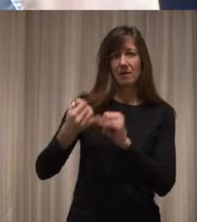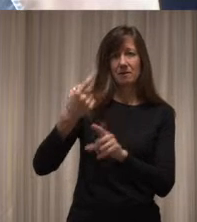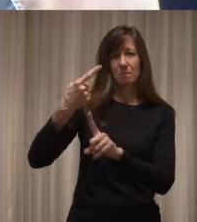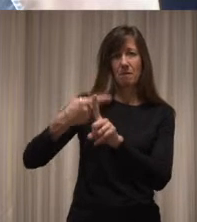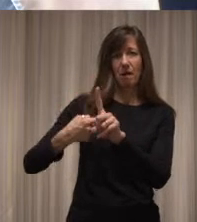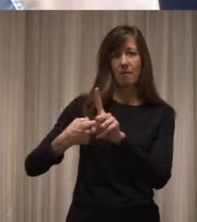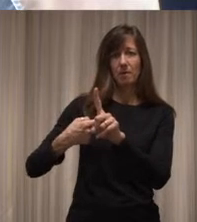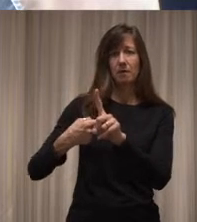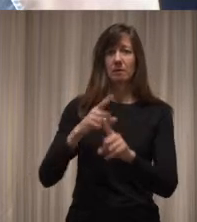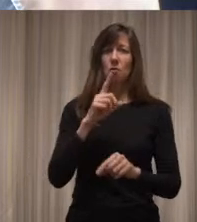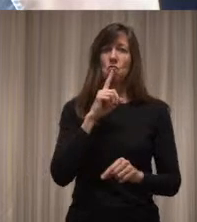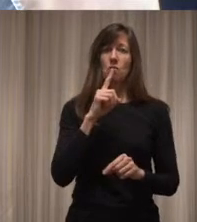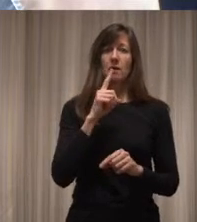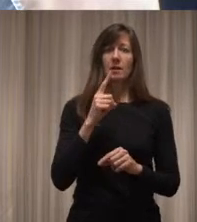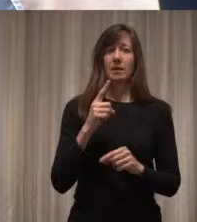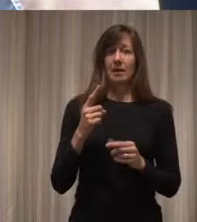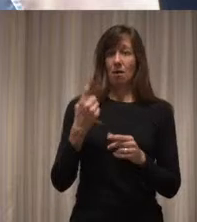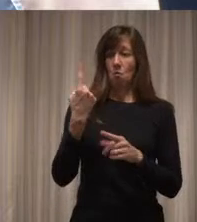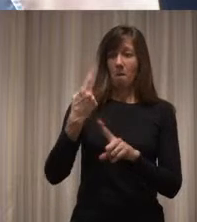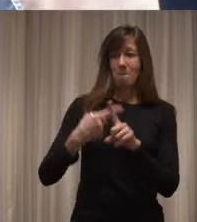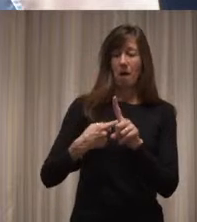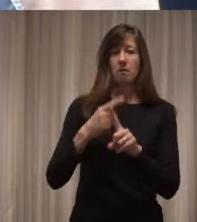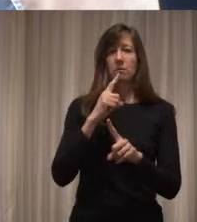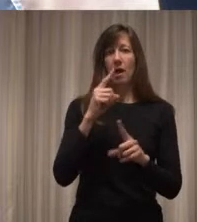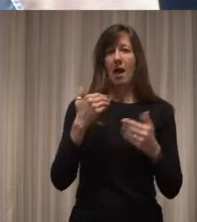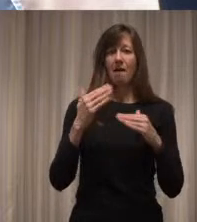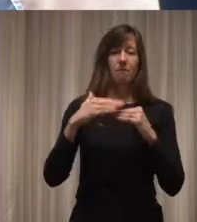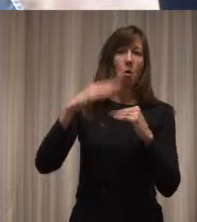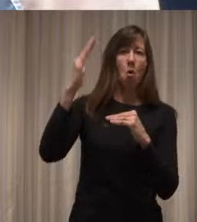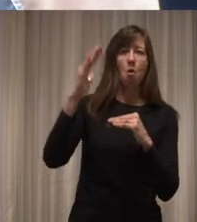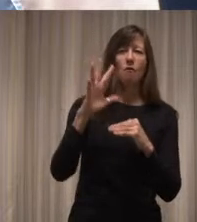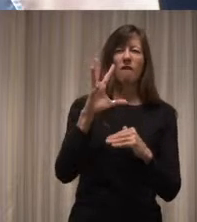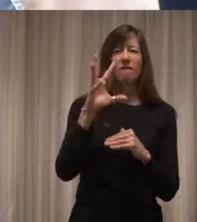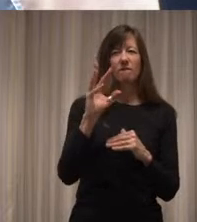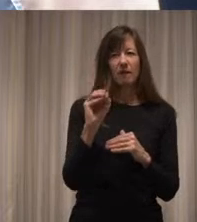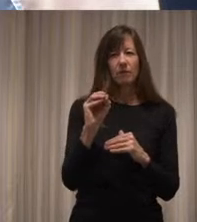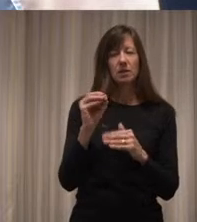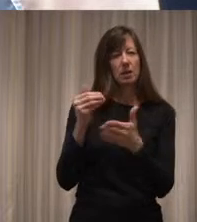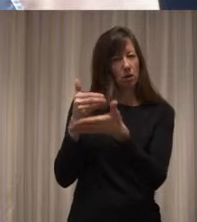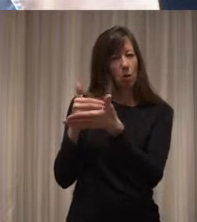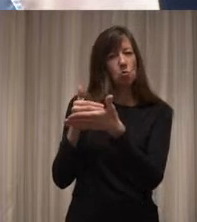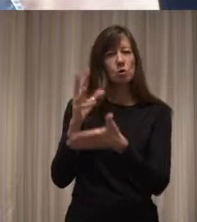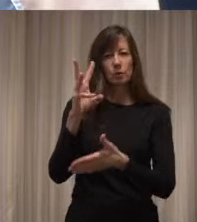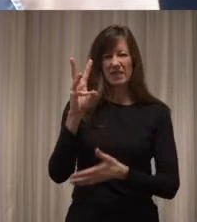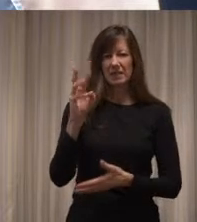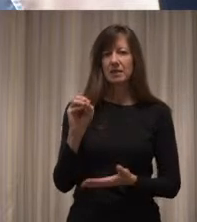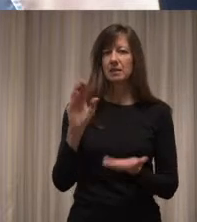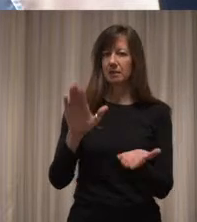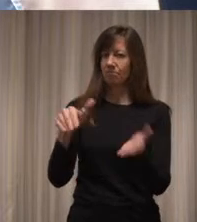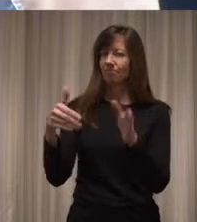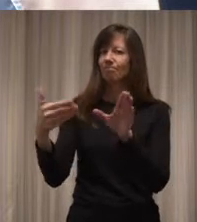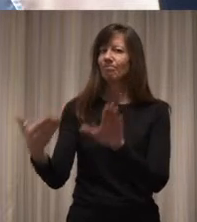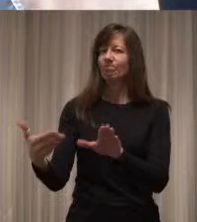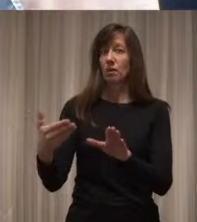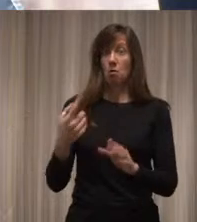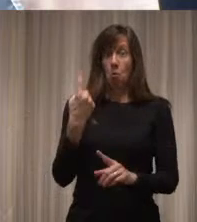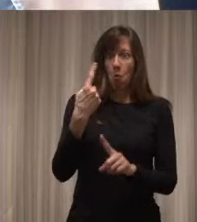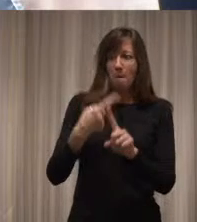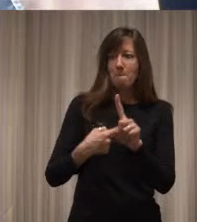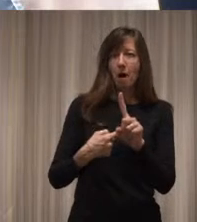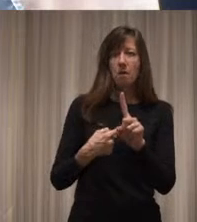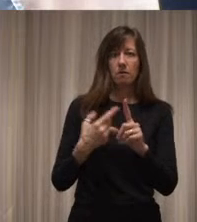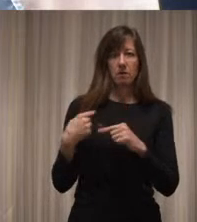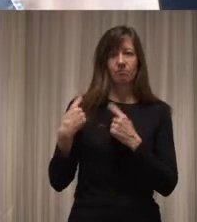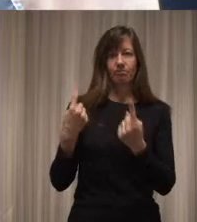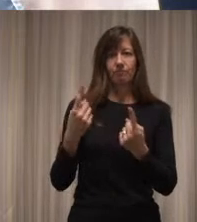50 and approaching 60 fatalities from COVID just in the last month. A very sad reminder of how deadly this virus